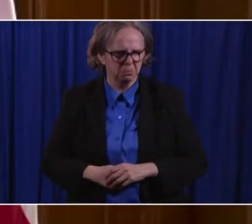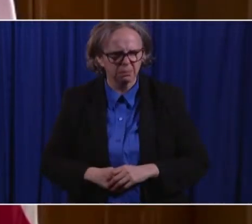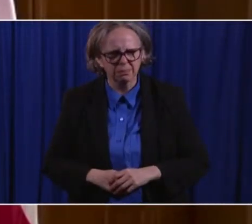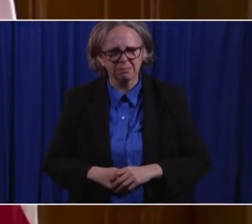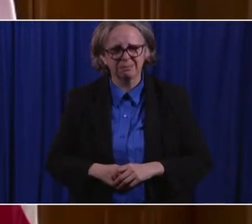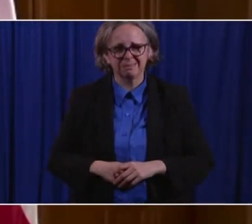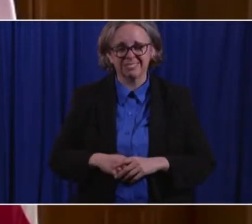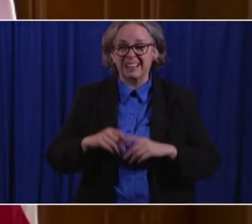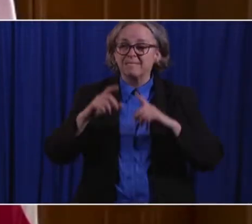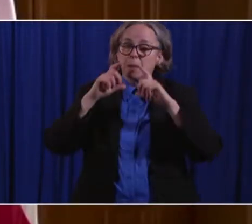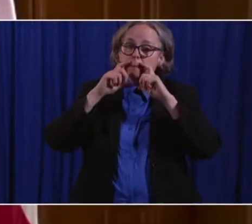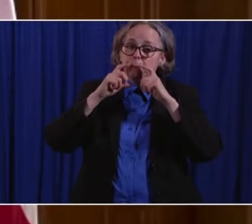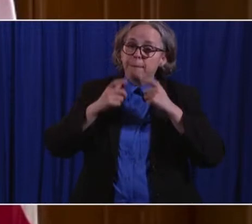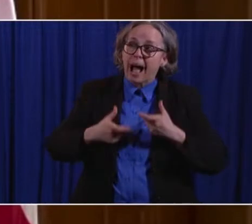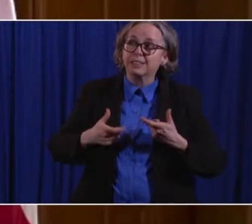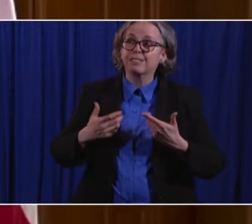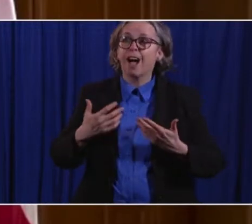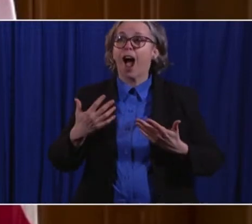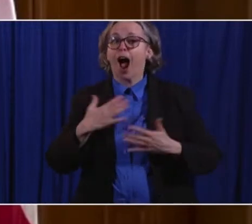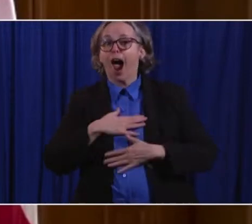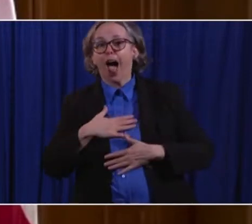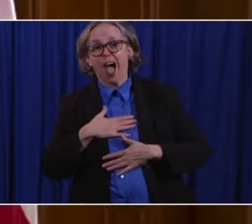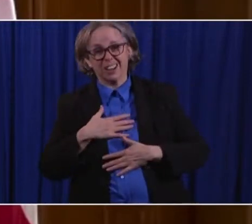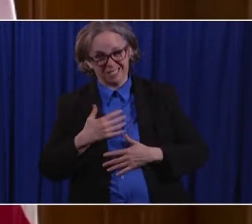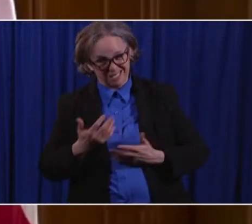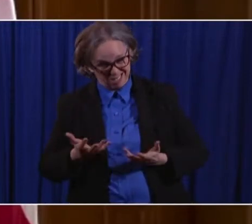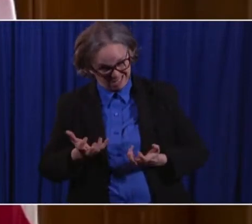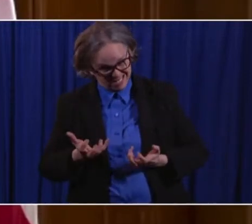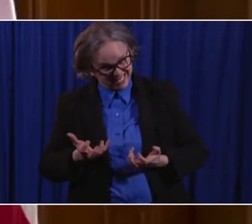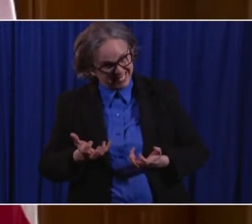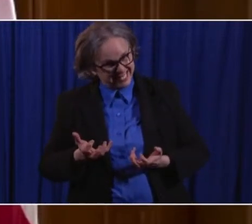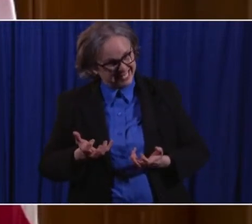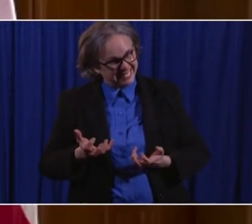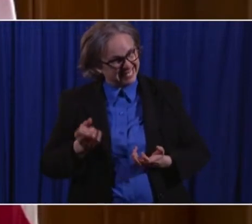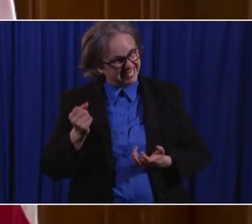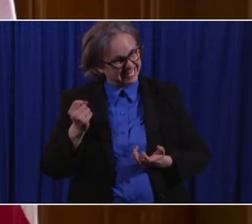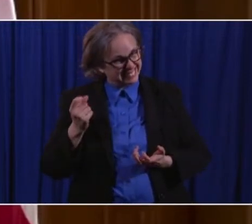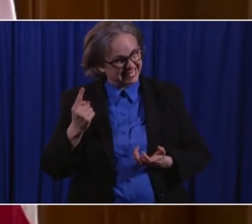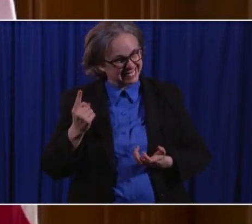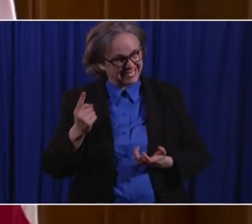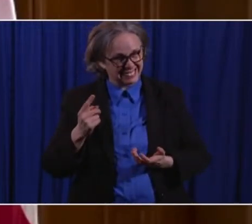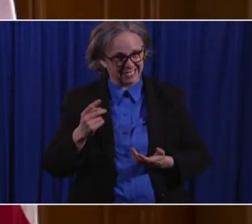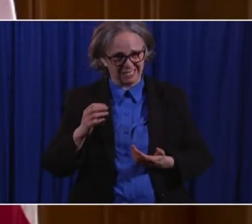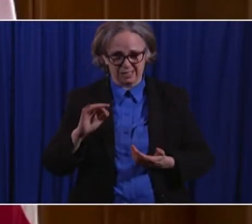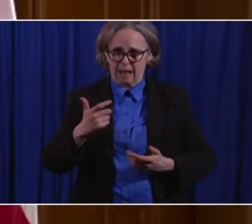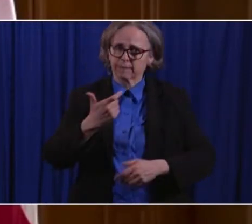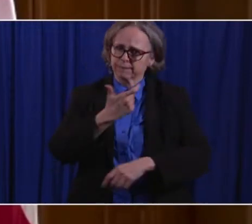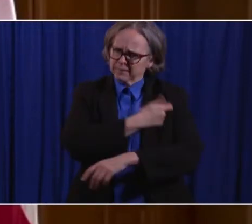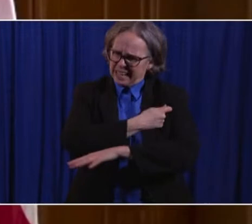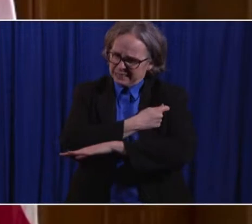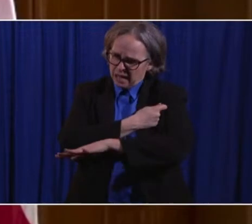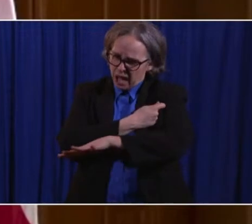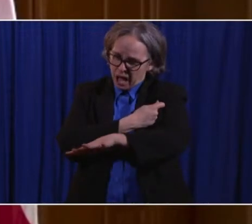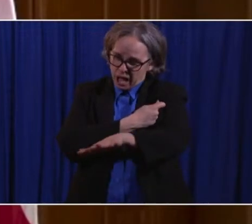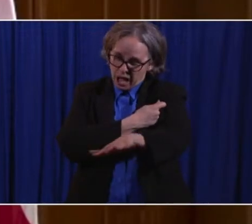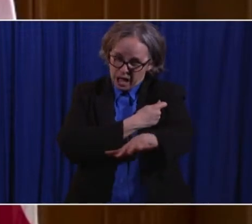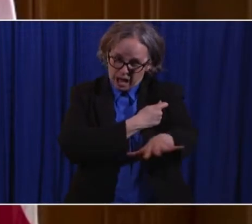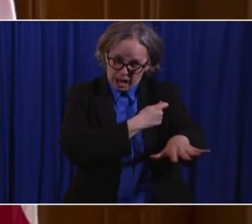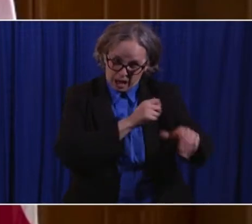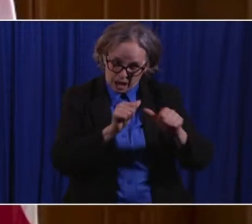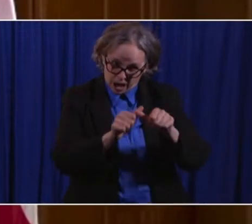And I think if we can continue to vaccinate people, and people are willing to continue to get vaccinated at a high